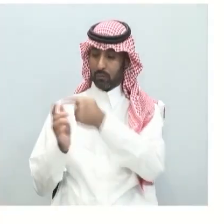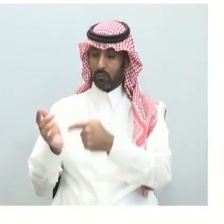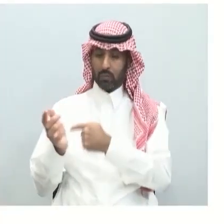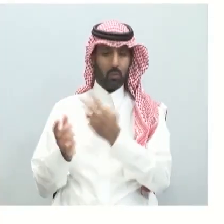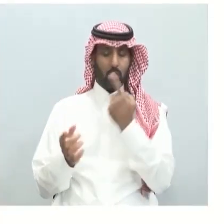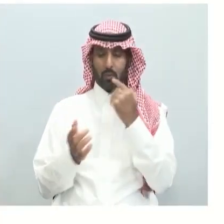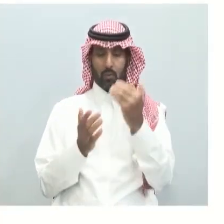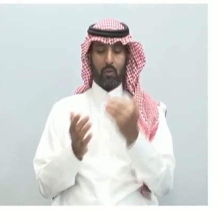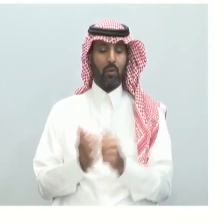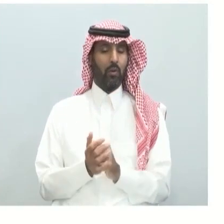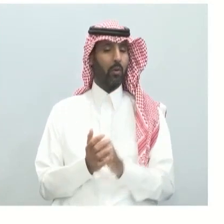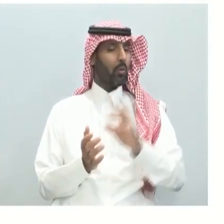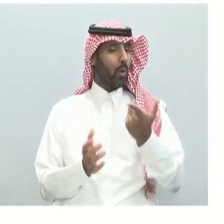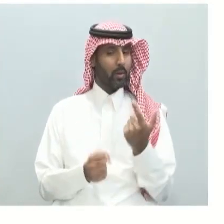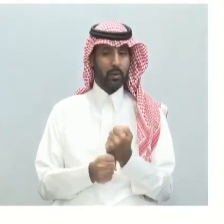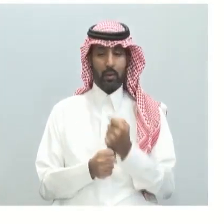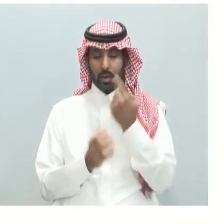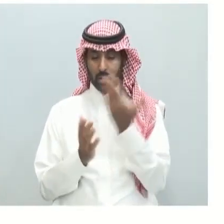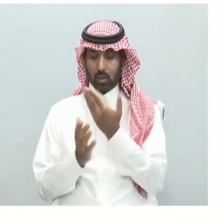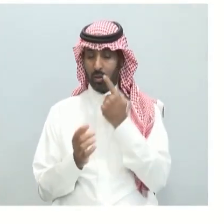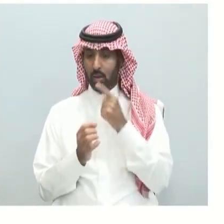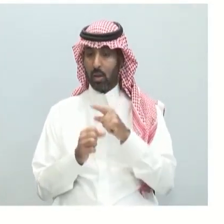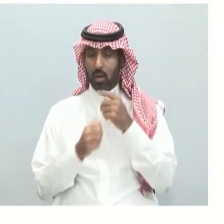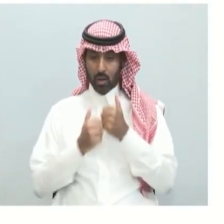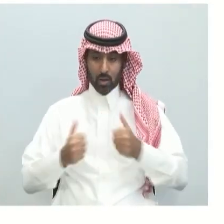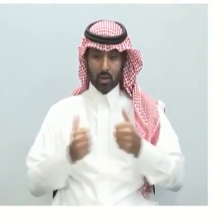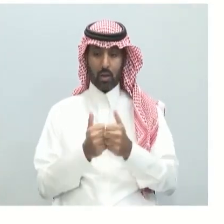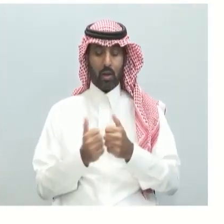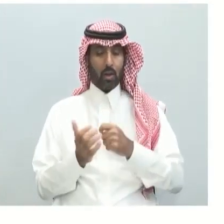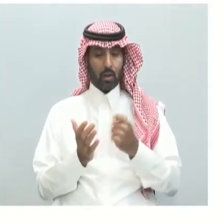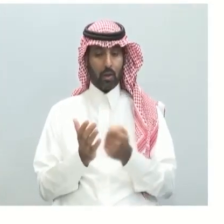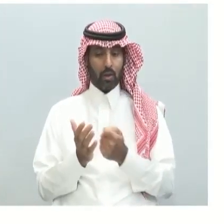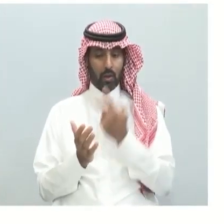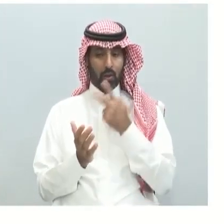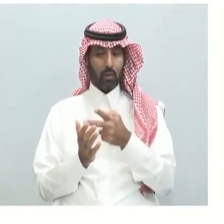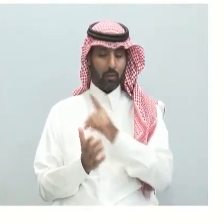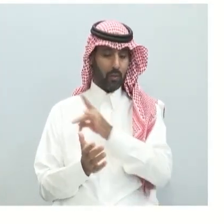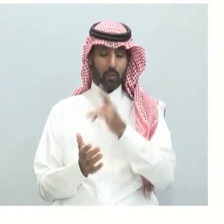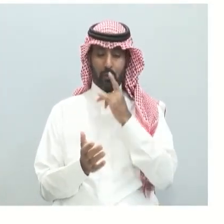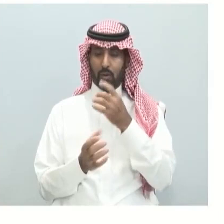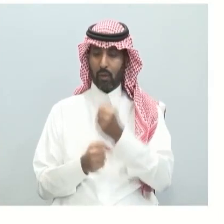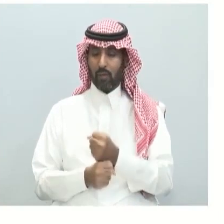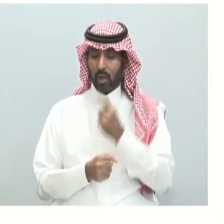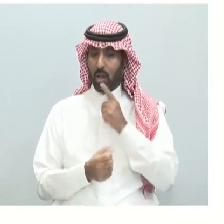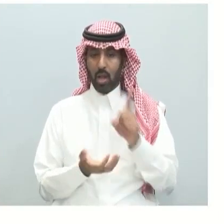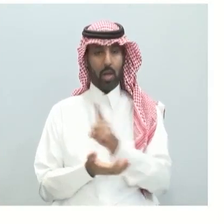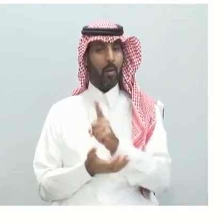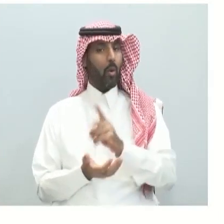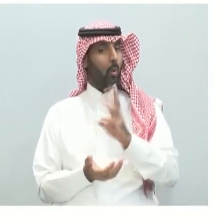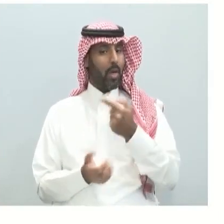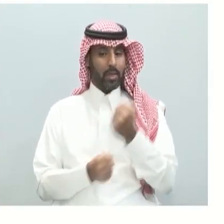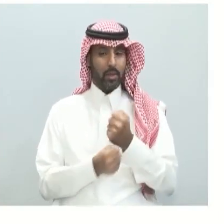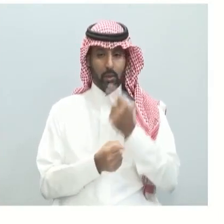the following: what did the writer's family used to do that was not green? What did they do that to change that